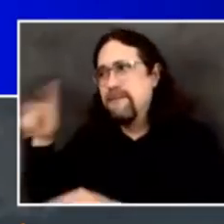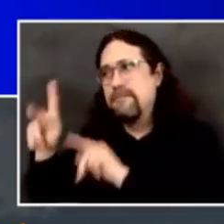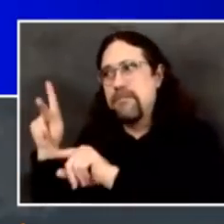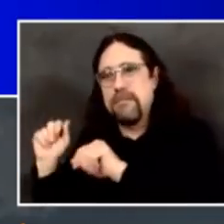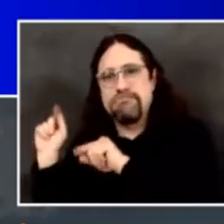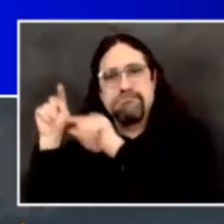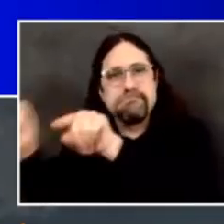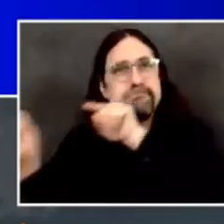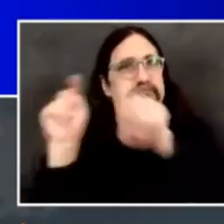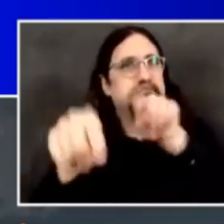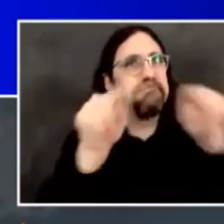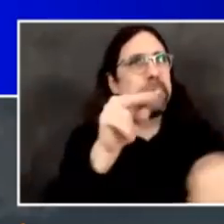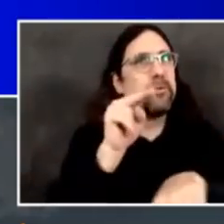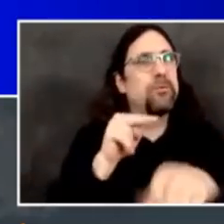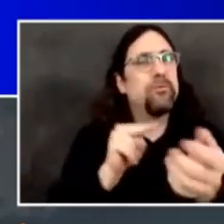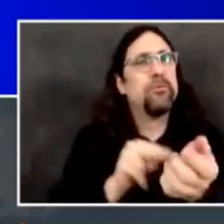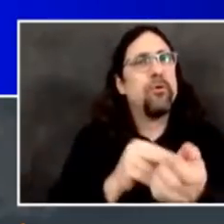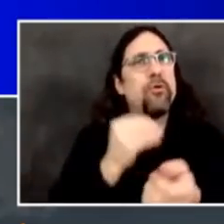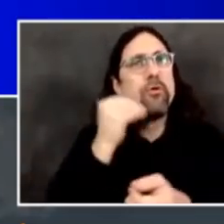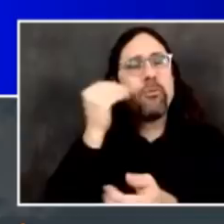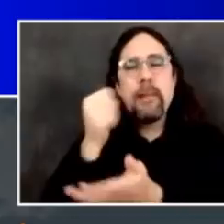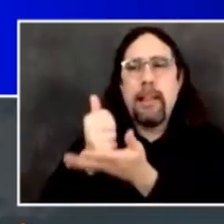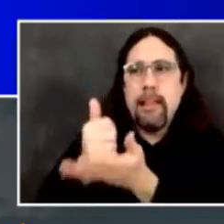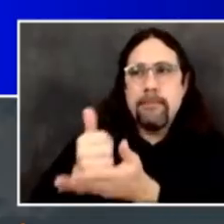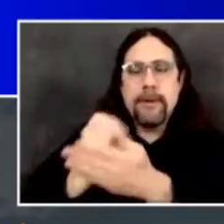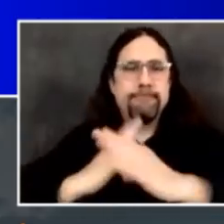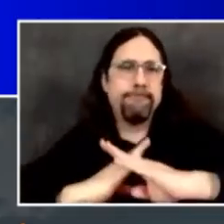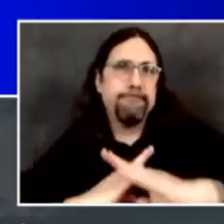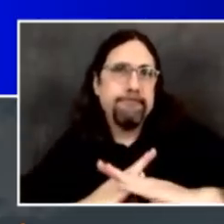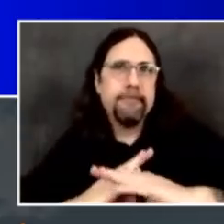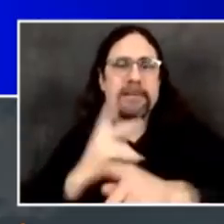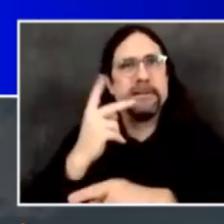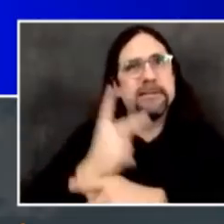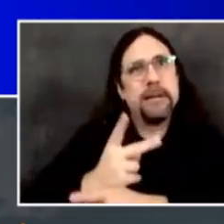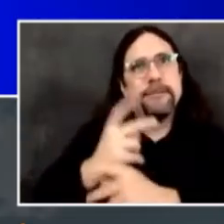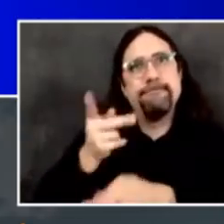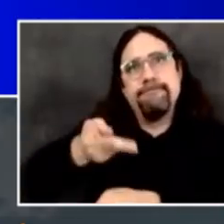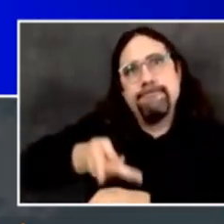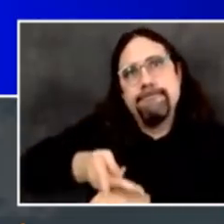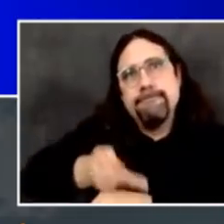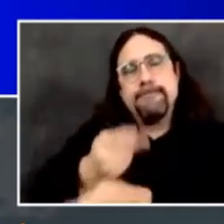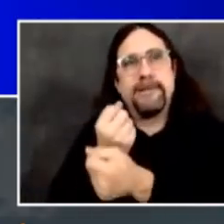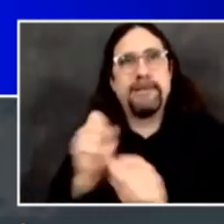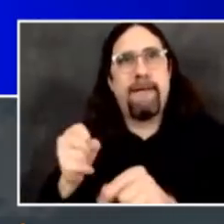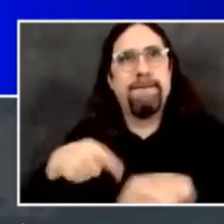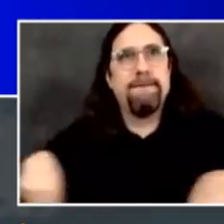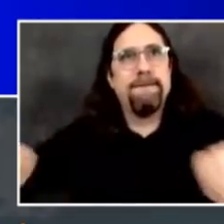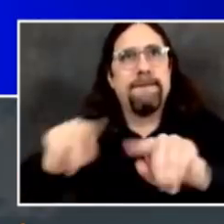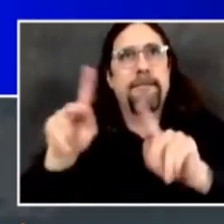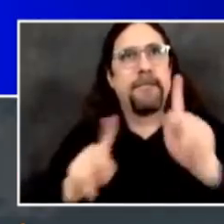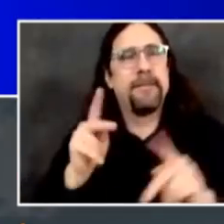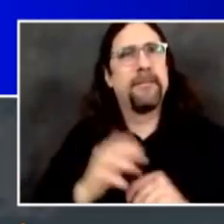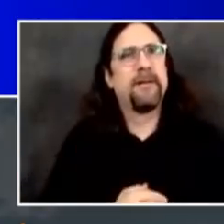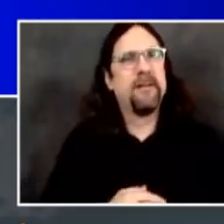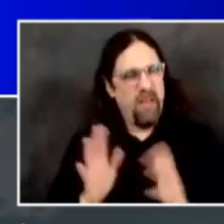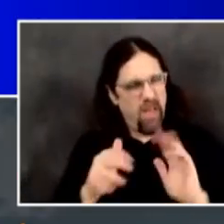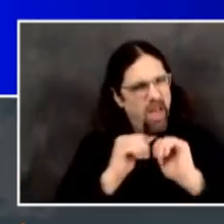is how do we stabilize the situation? How do we help right now? How do we build a stronger future for protecting our elders?